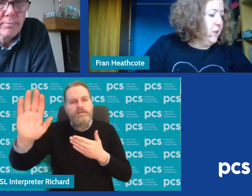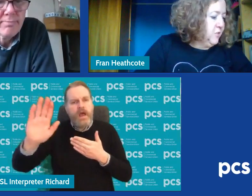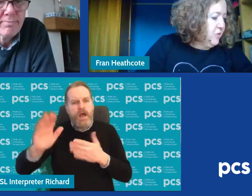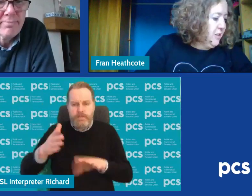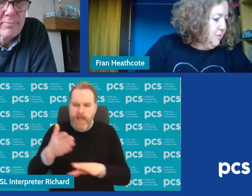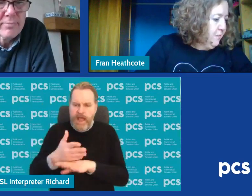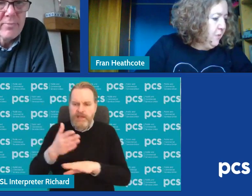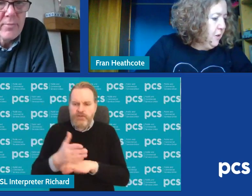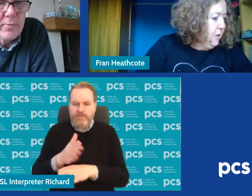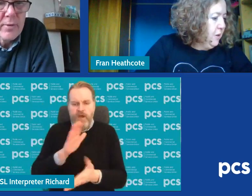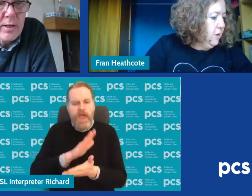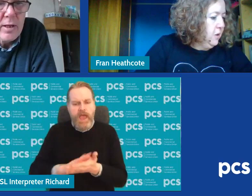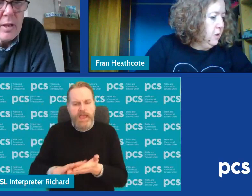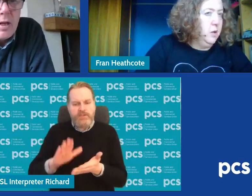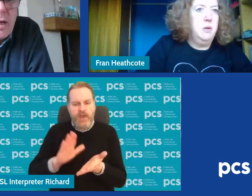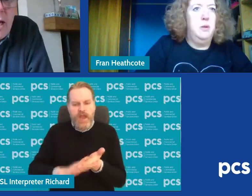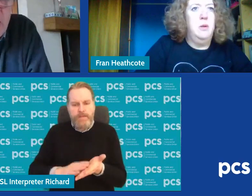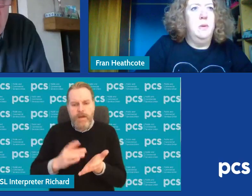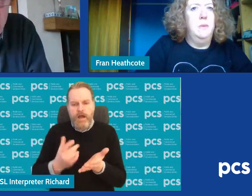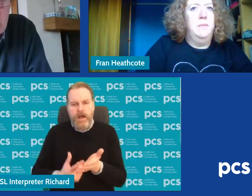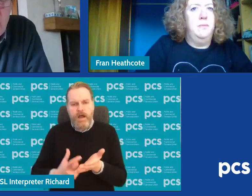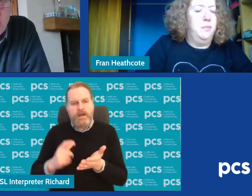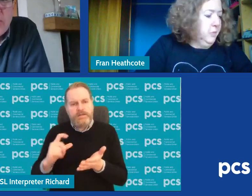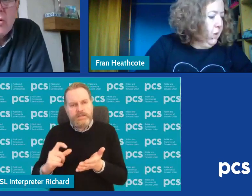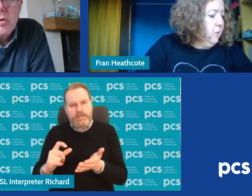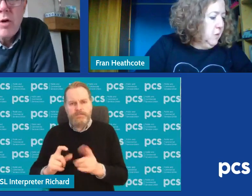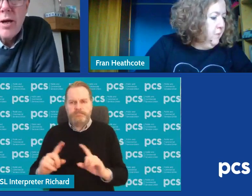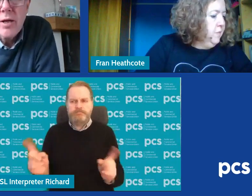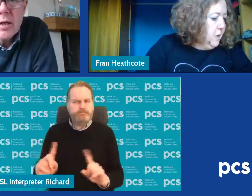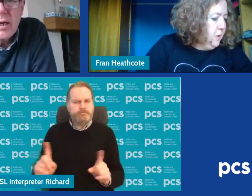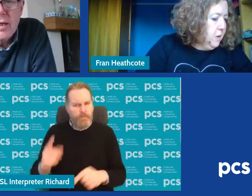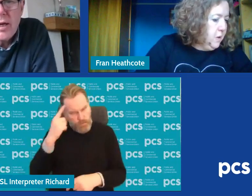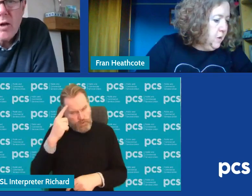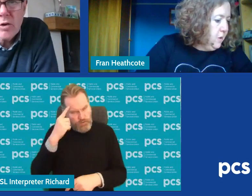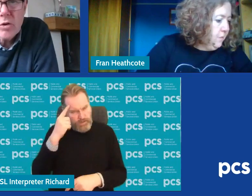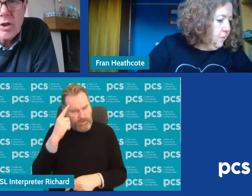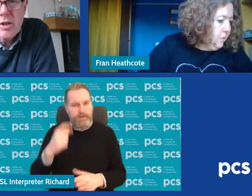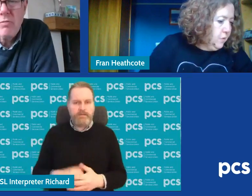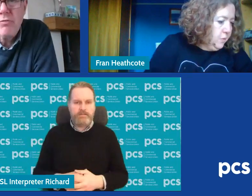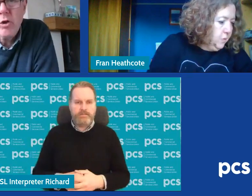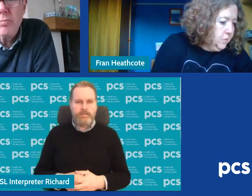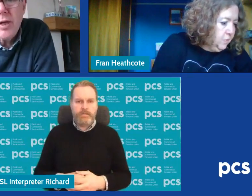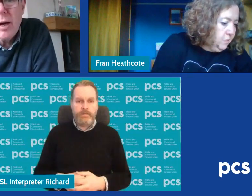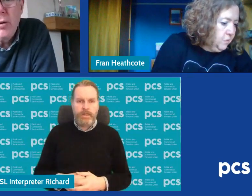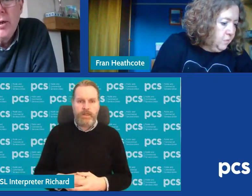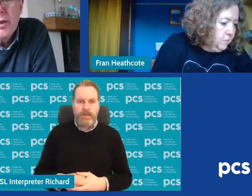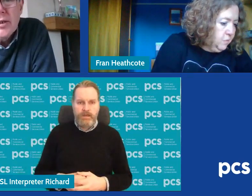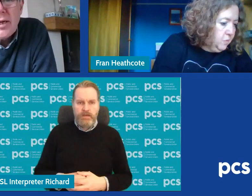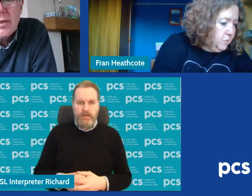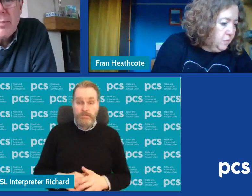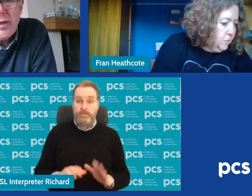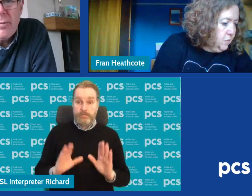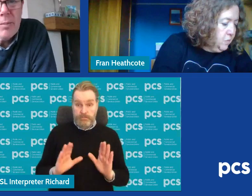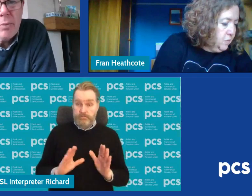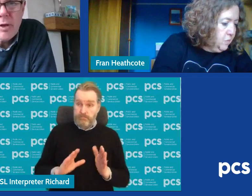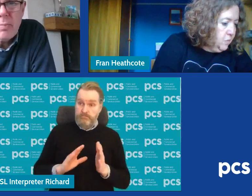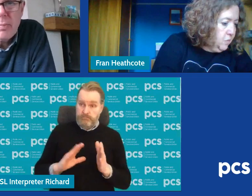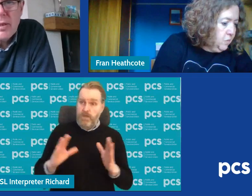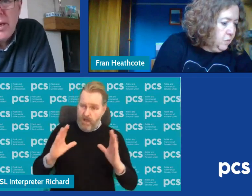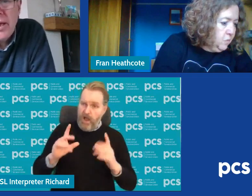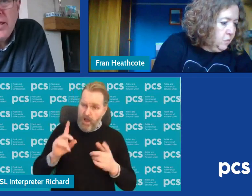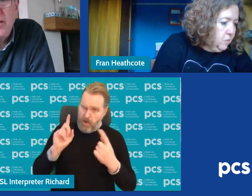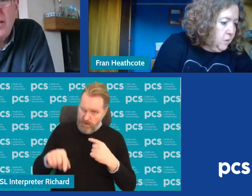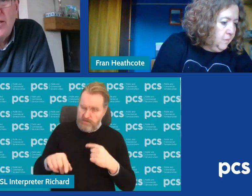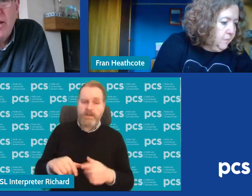start with those two. I will start with those, Fran. And can I also just confirm now something that we can put in the